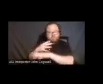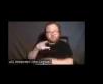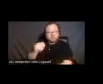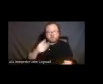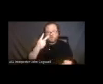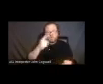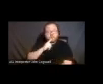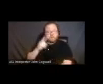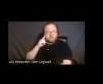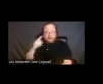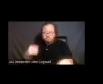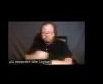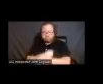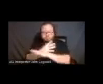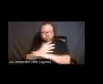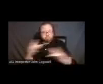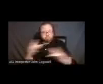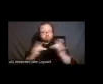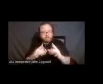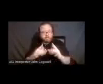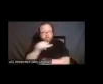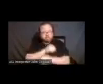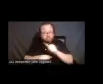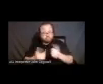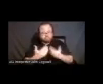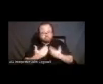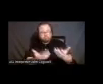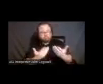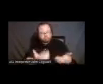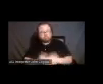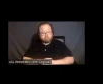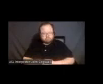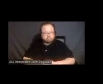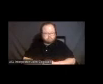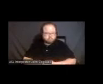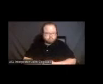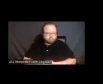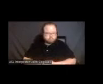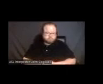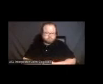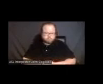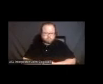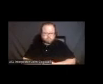deaf peer chat operators can offer support to the deaf community.